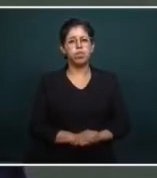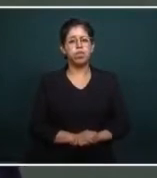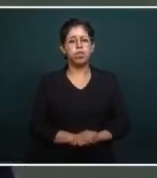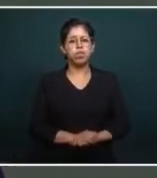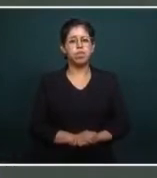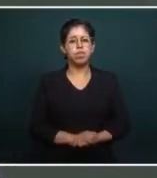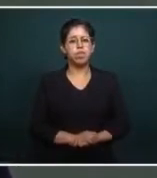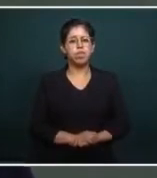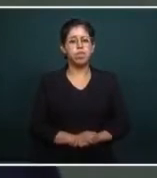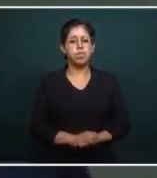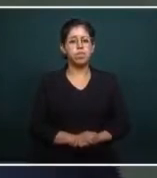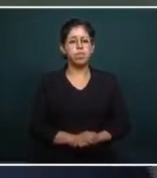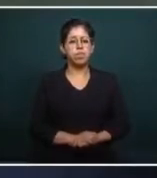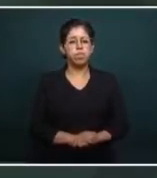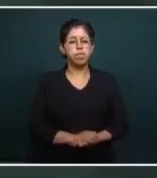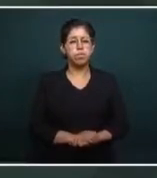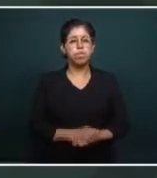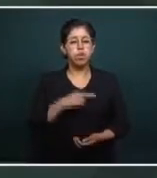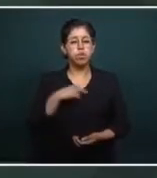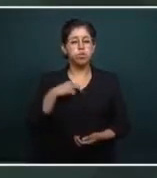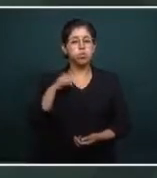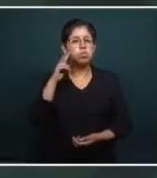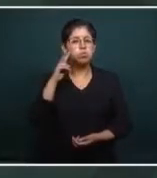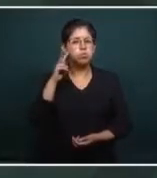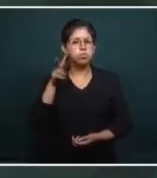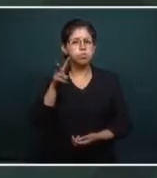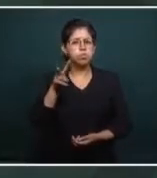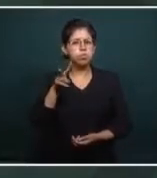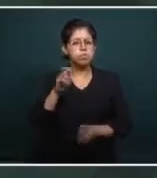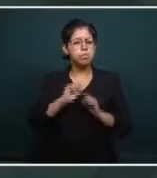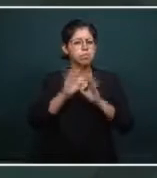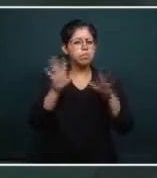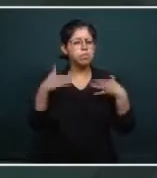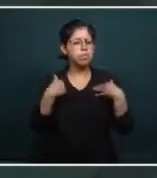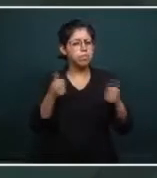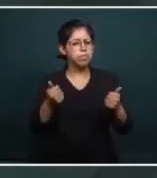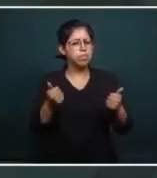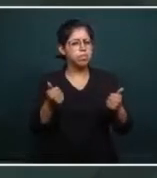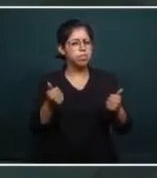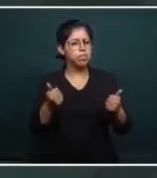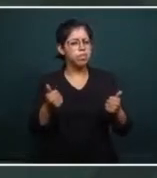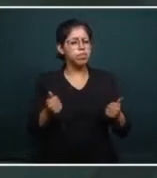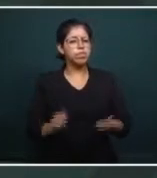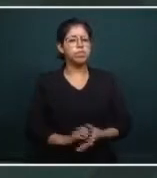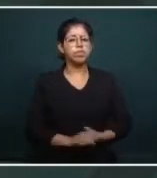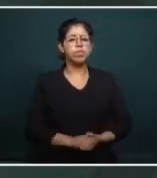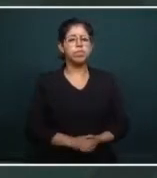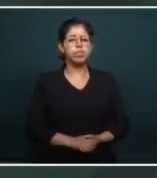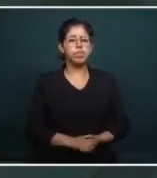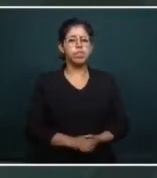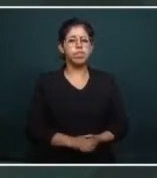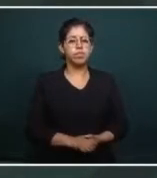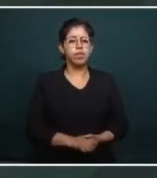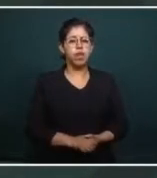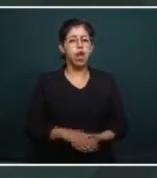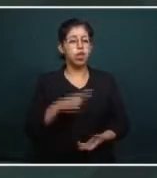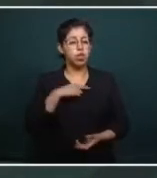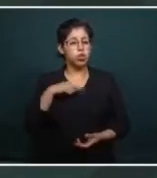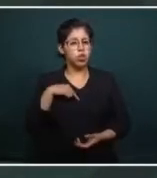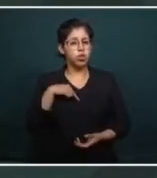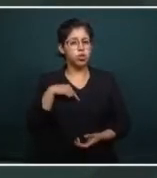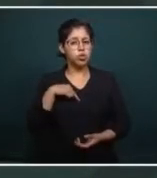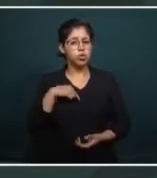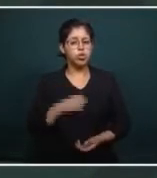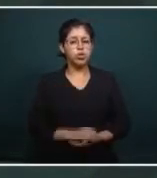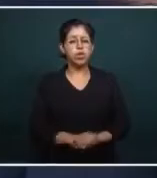with bad vemos intentions. las cosas con objetividad, We look at things with objectivity, decir and we